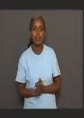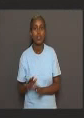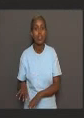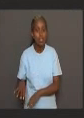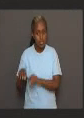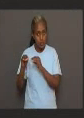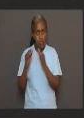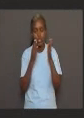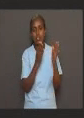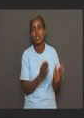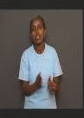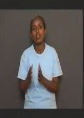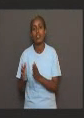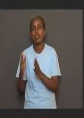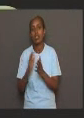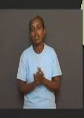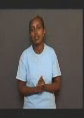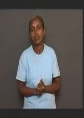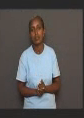Students, let's get ready.